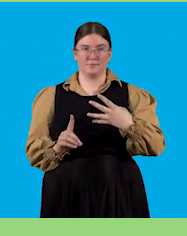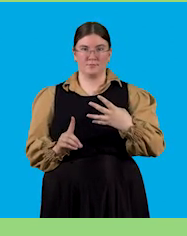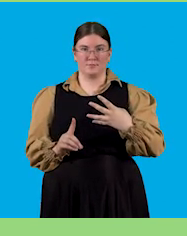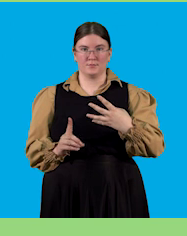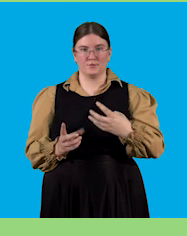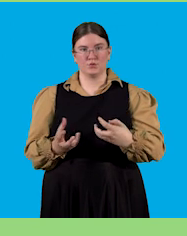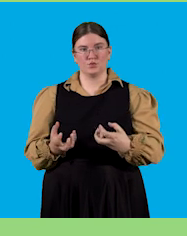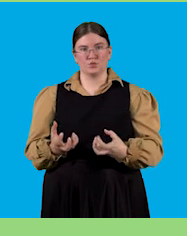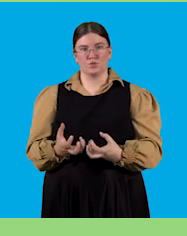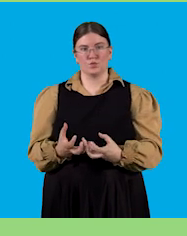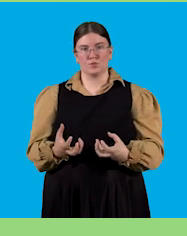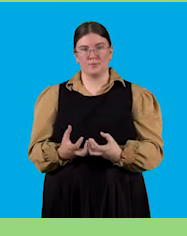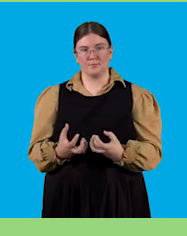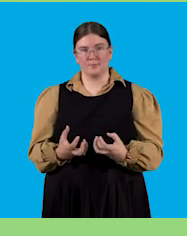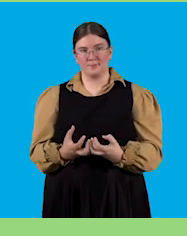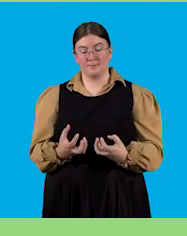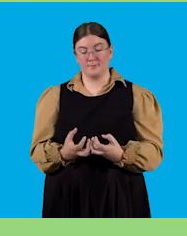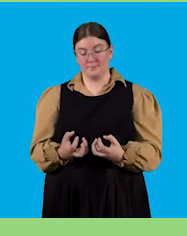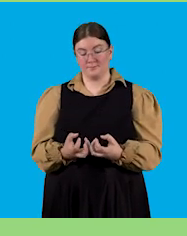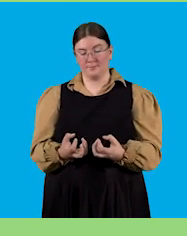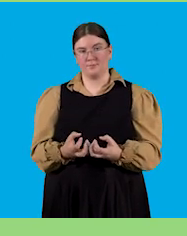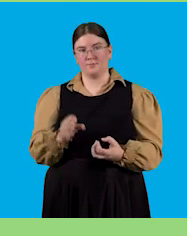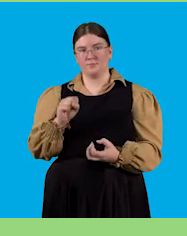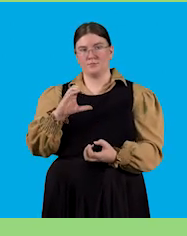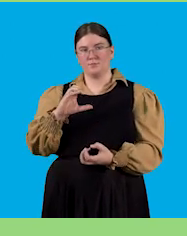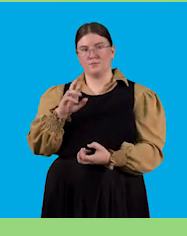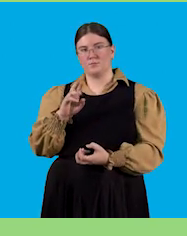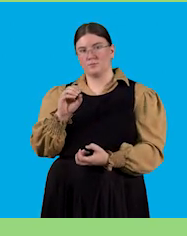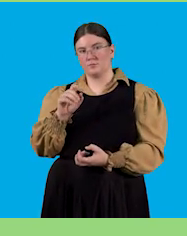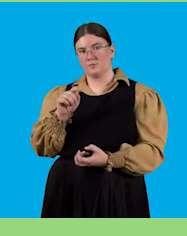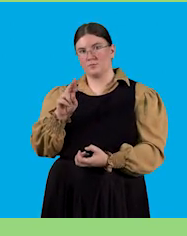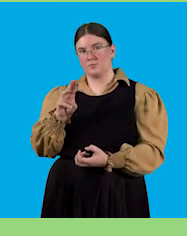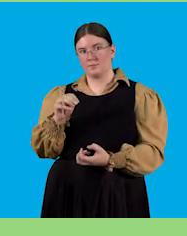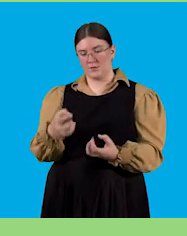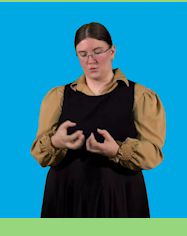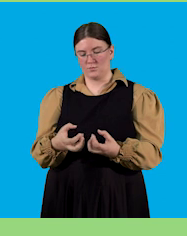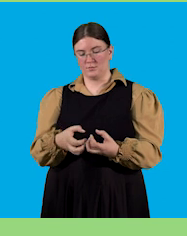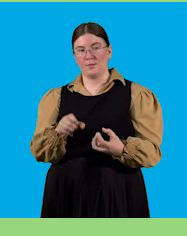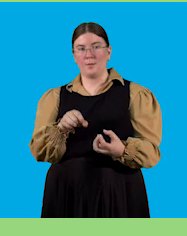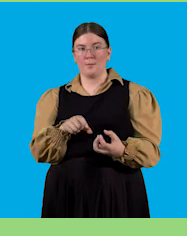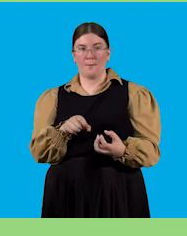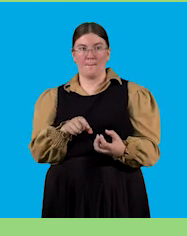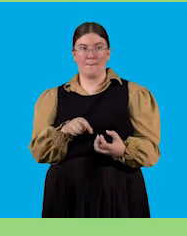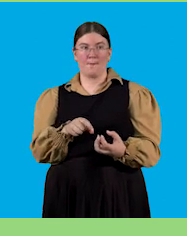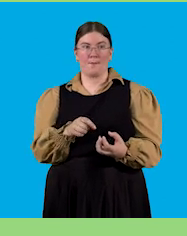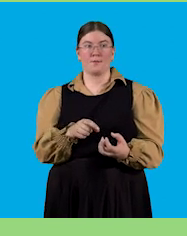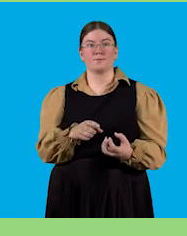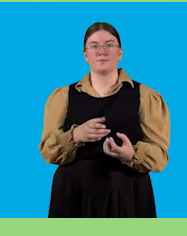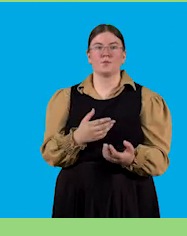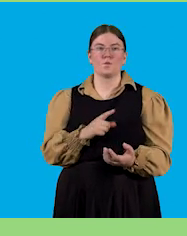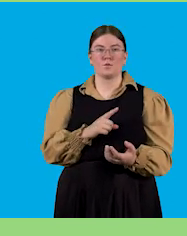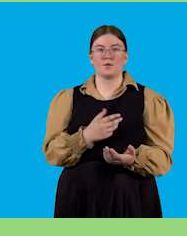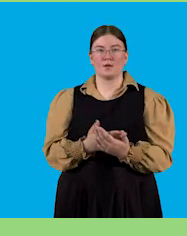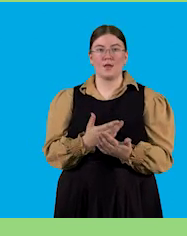structure is D, which is the scrotum. This is a sac-like structure that holds the testes away from the